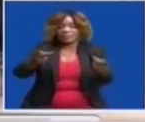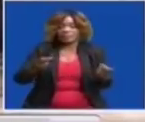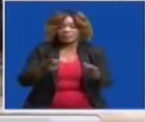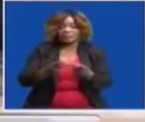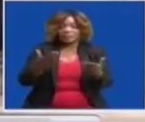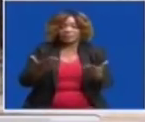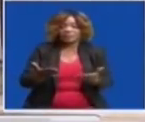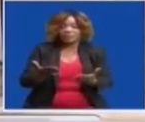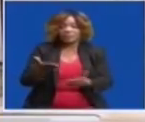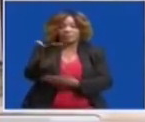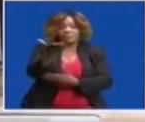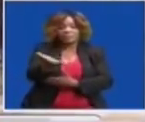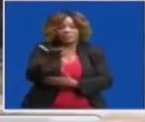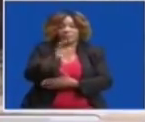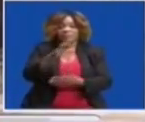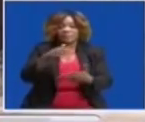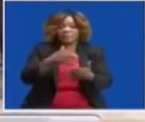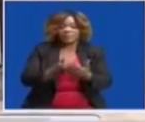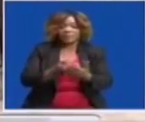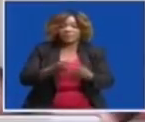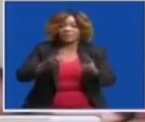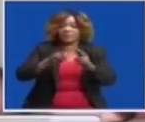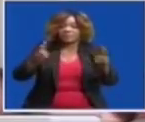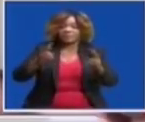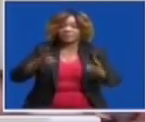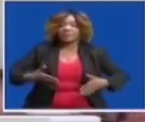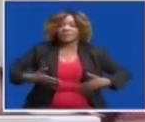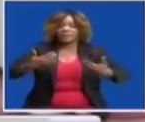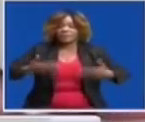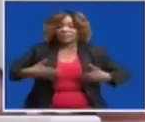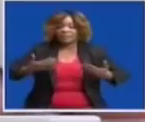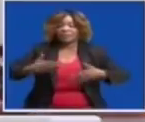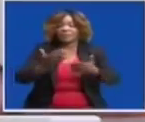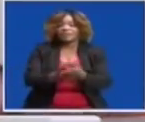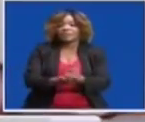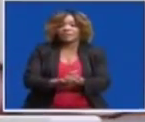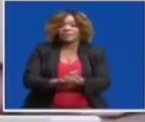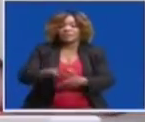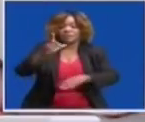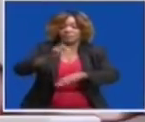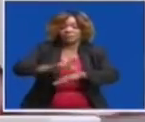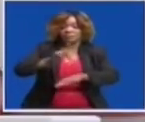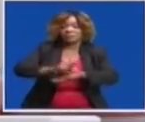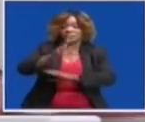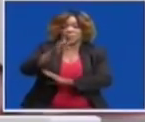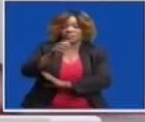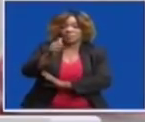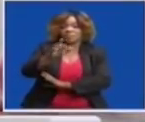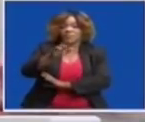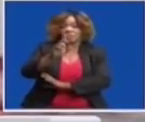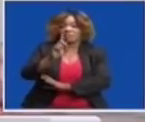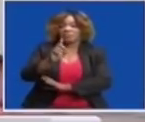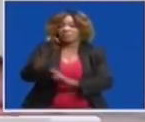Rural Health Center are enlightened with the development. For the labor, for cleaning